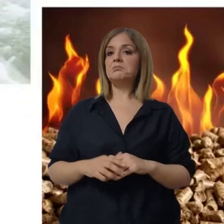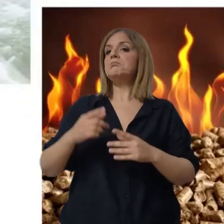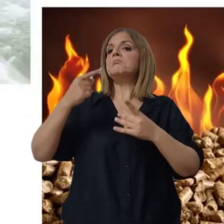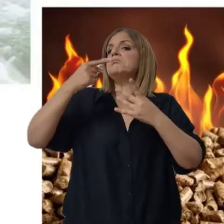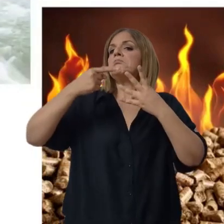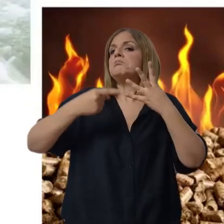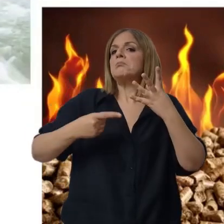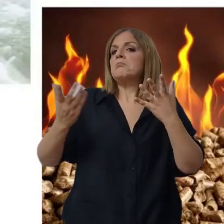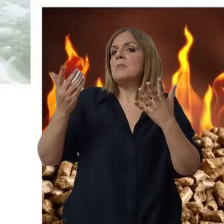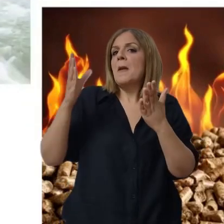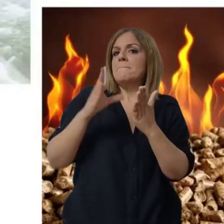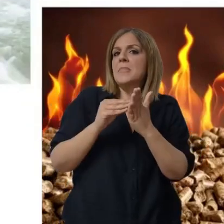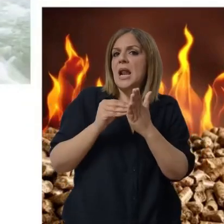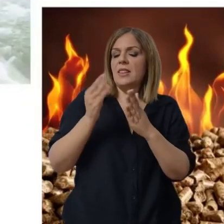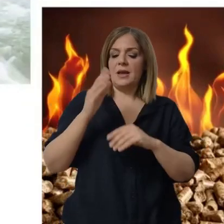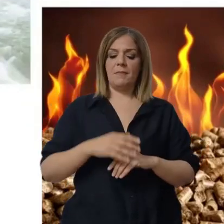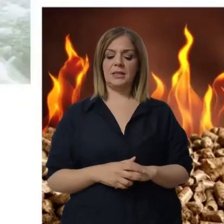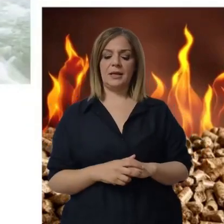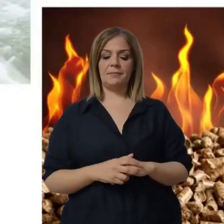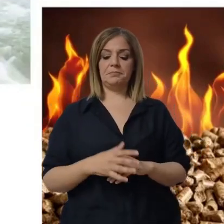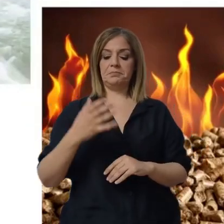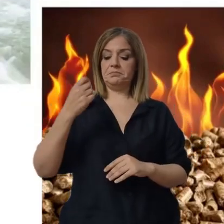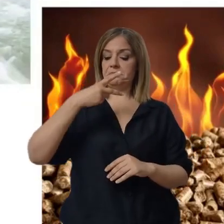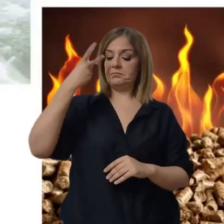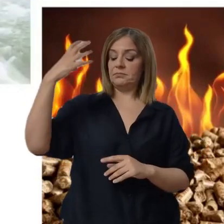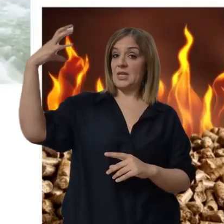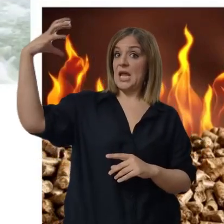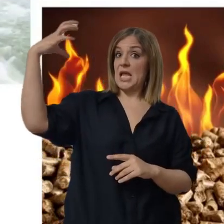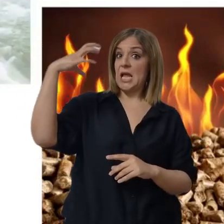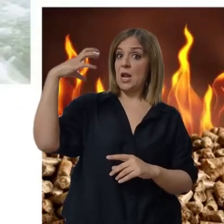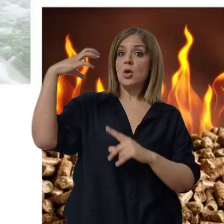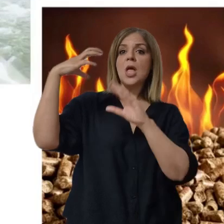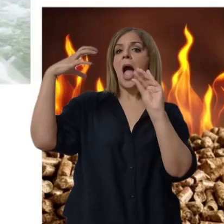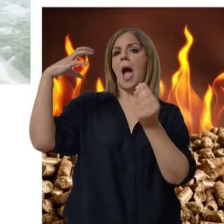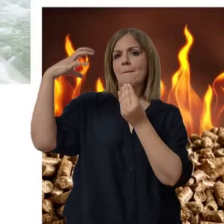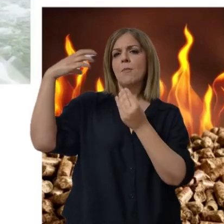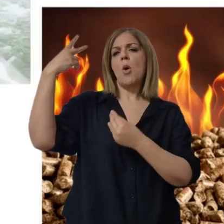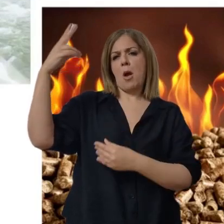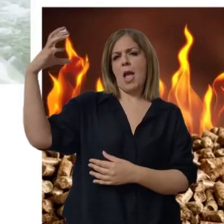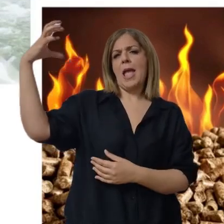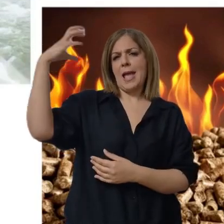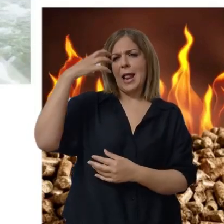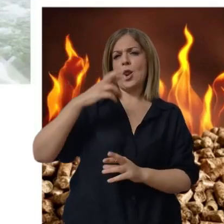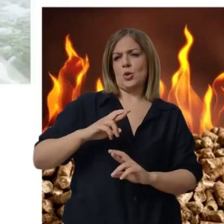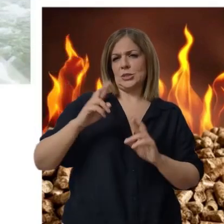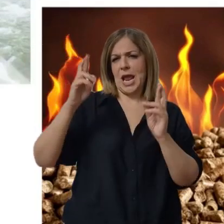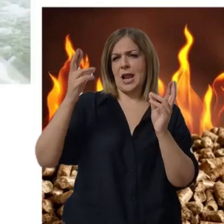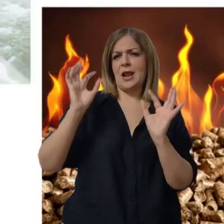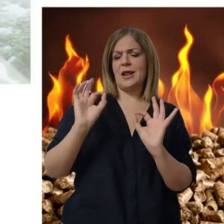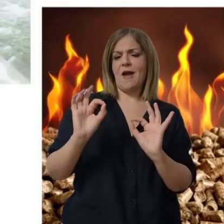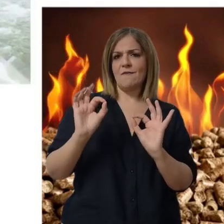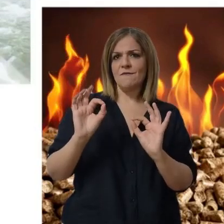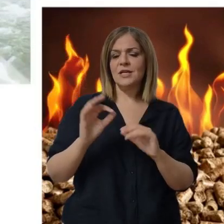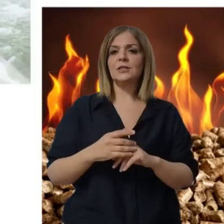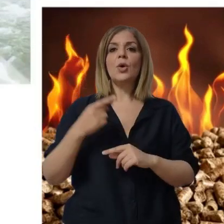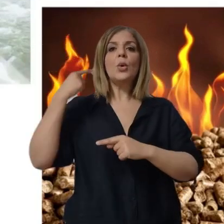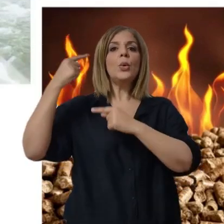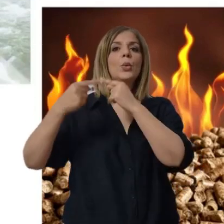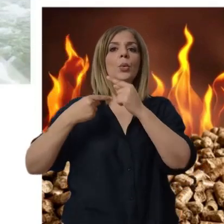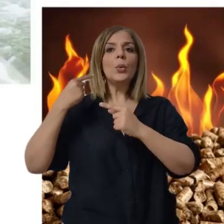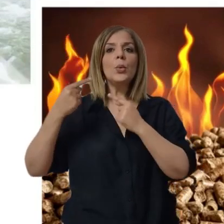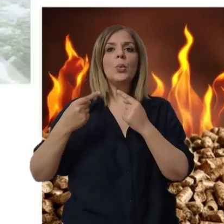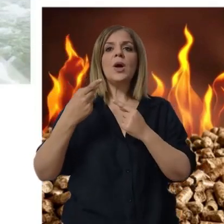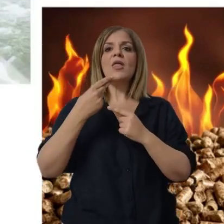Let's list some of them. So we have solar energy that comes from the sun and usually it's captured